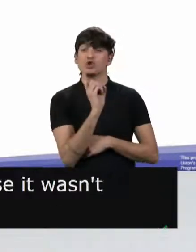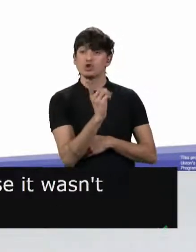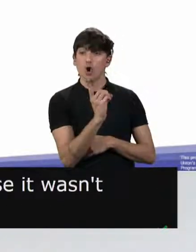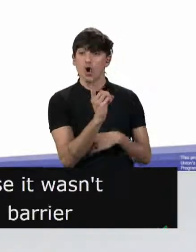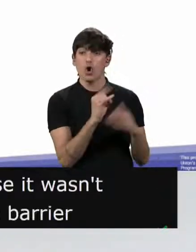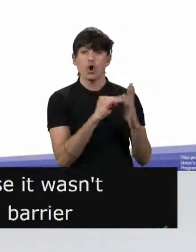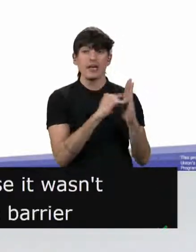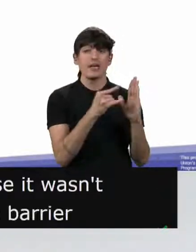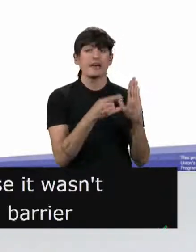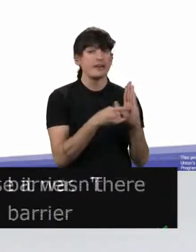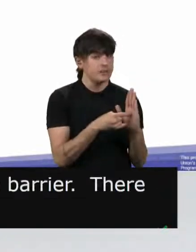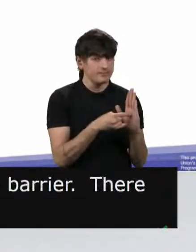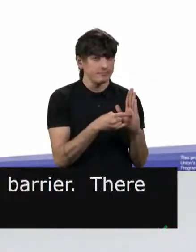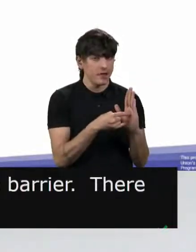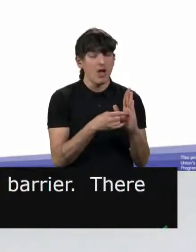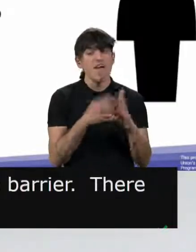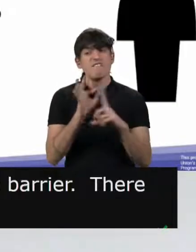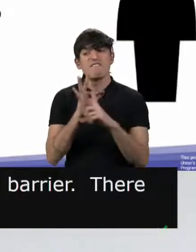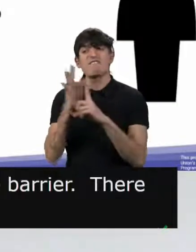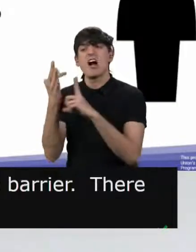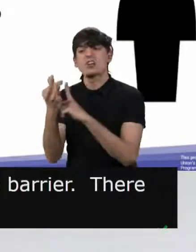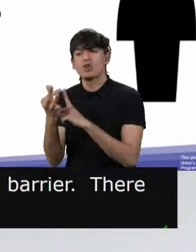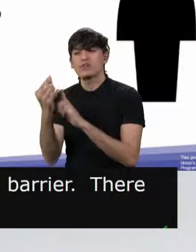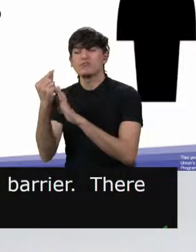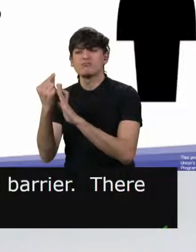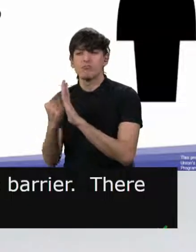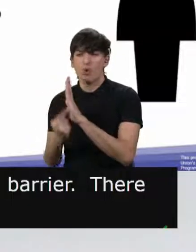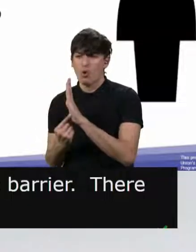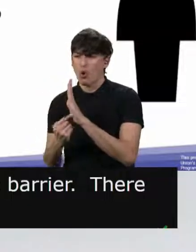factors that needed to be brought to bear.